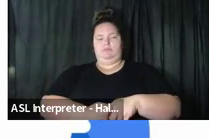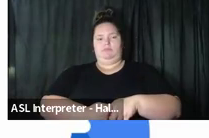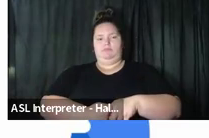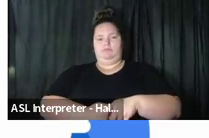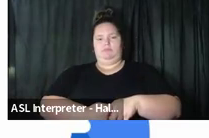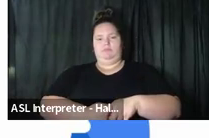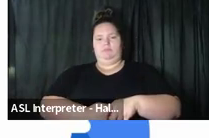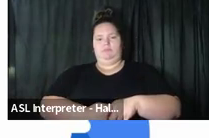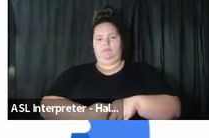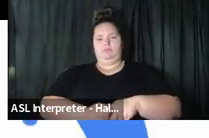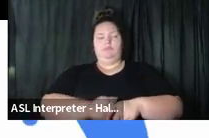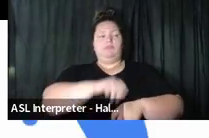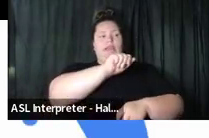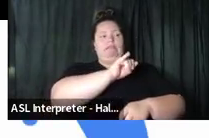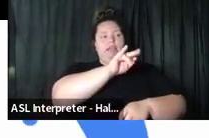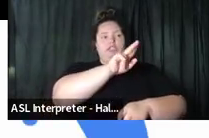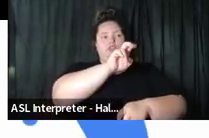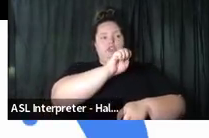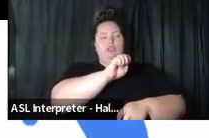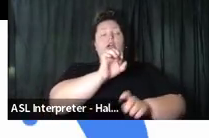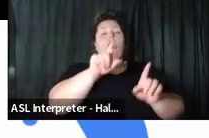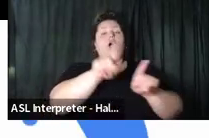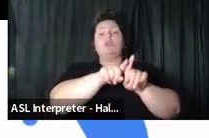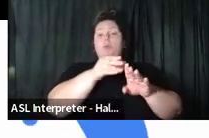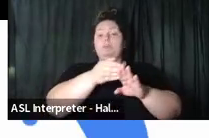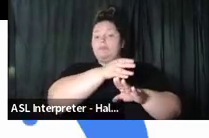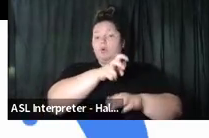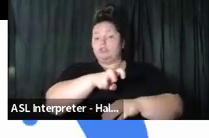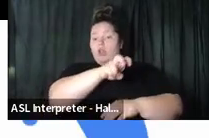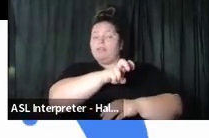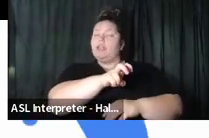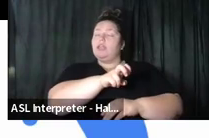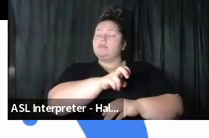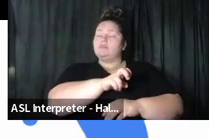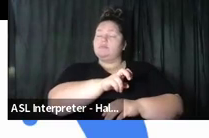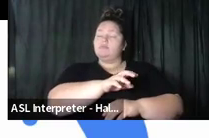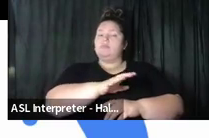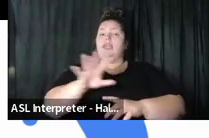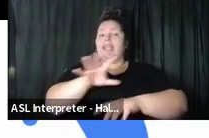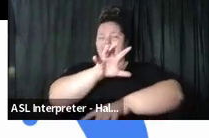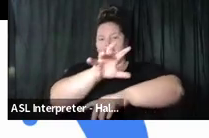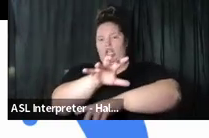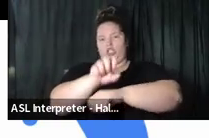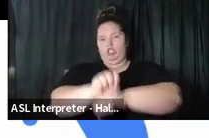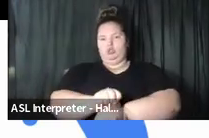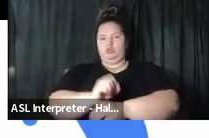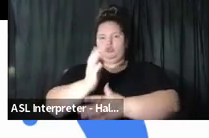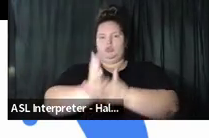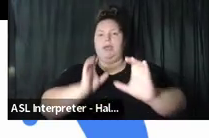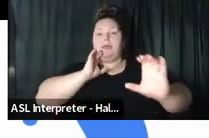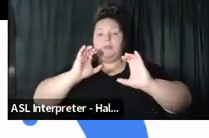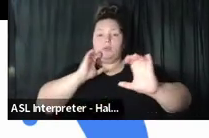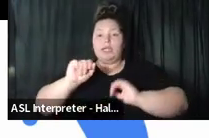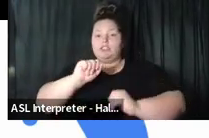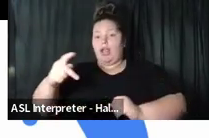So also before traveling, just kind of getting used to some of the communication apps, if you're not